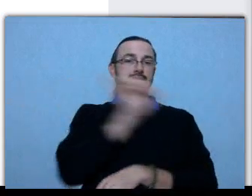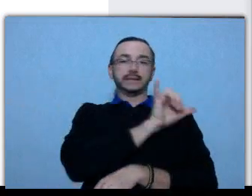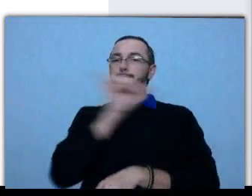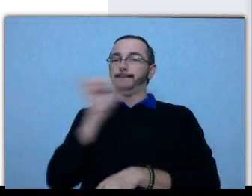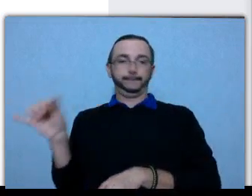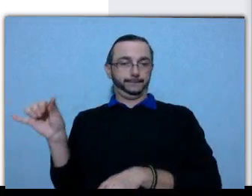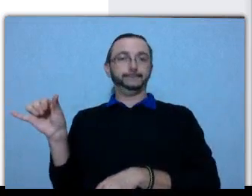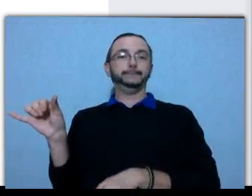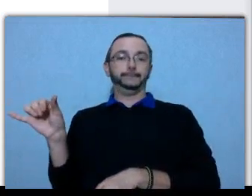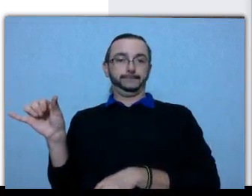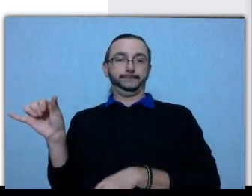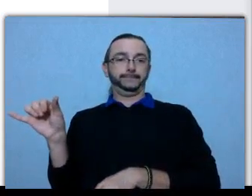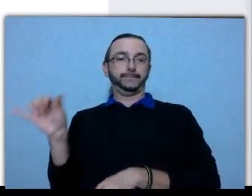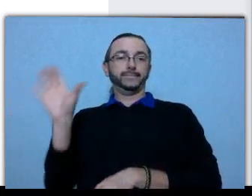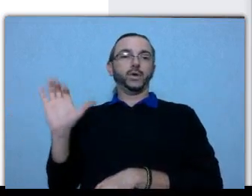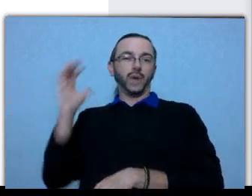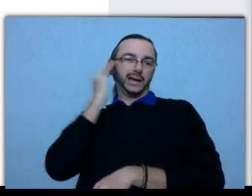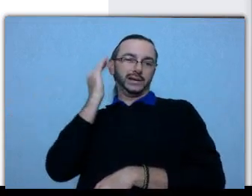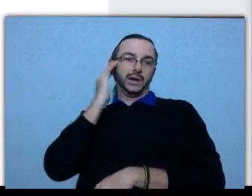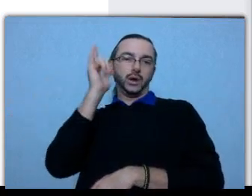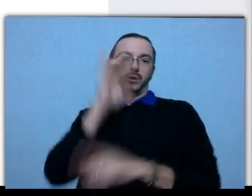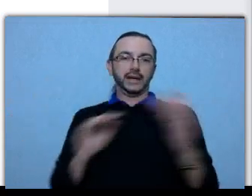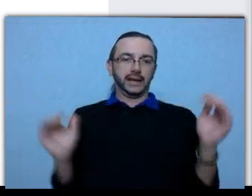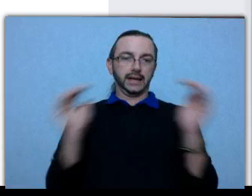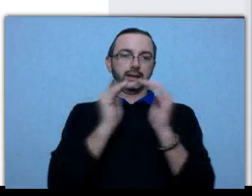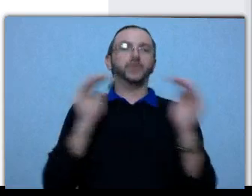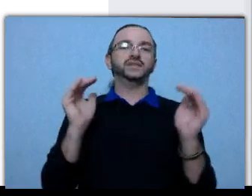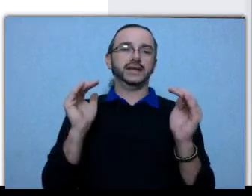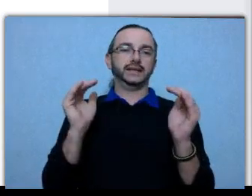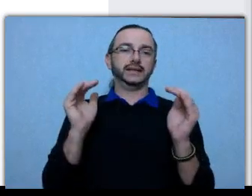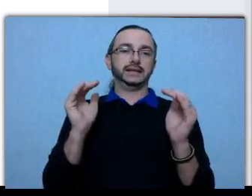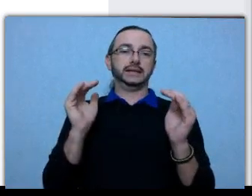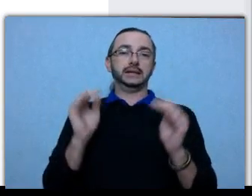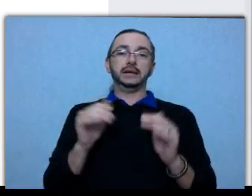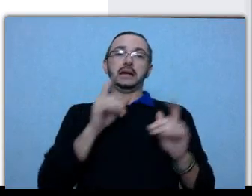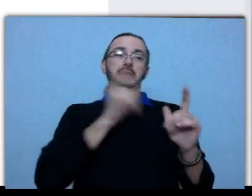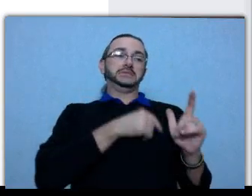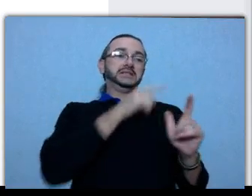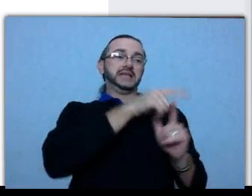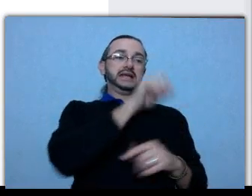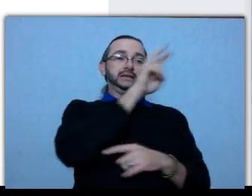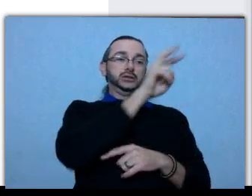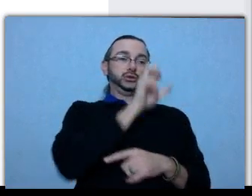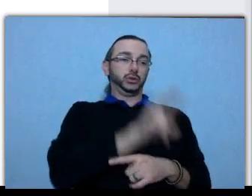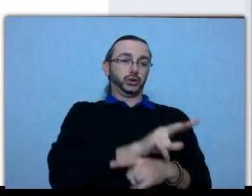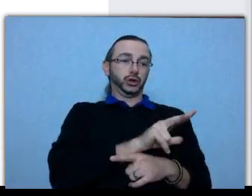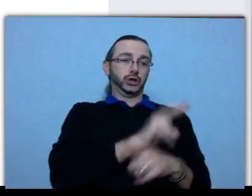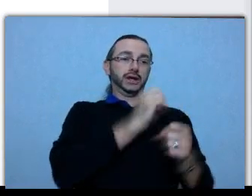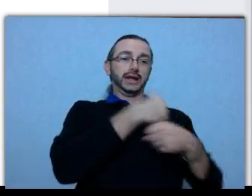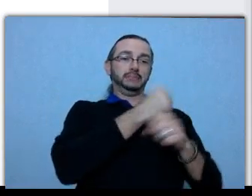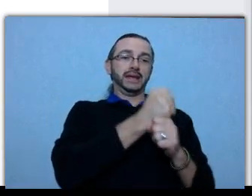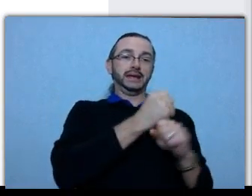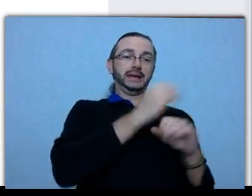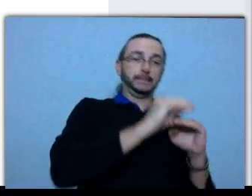is 3. That's why I know that they're equivalent. I'm just making a number a little bit bigger. Now remember,